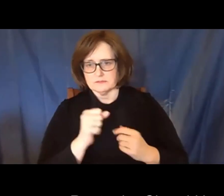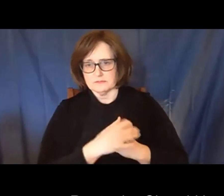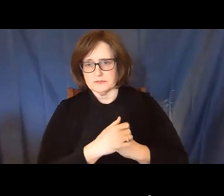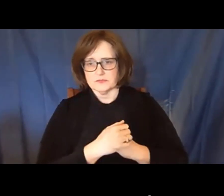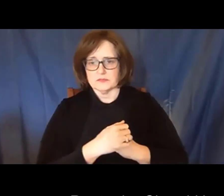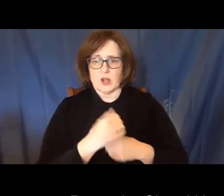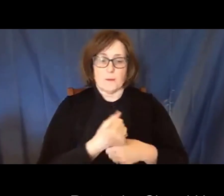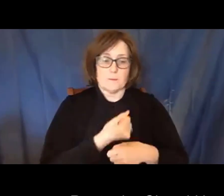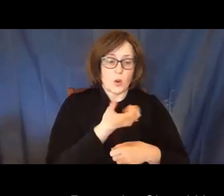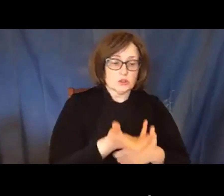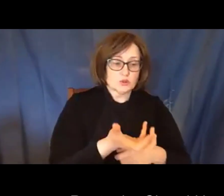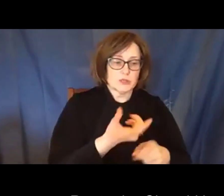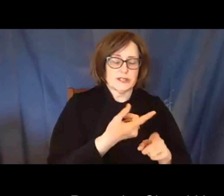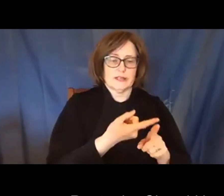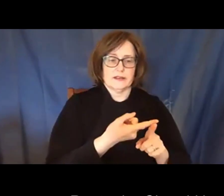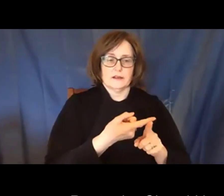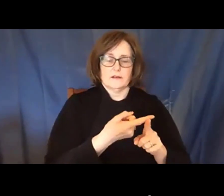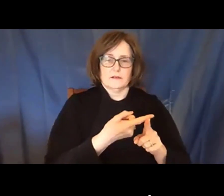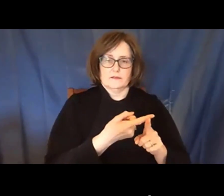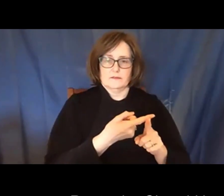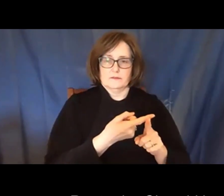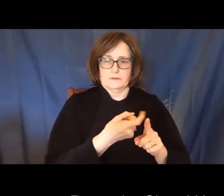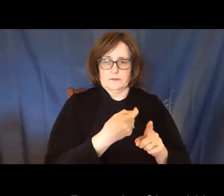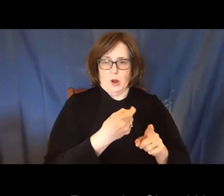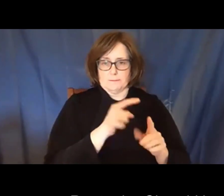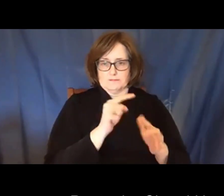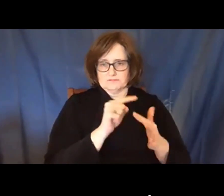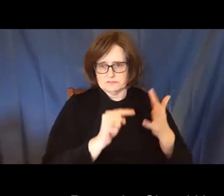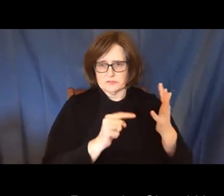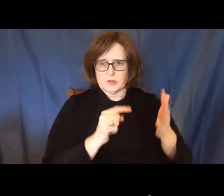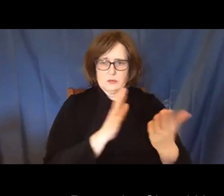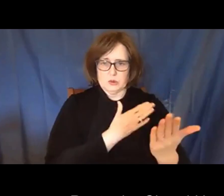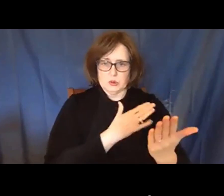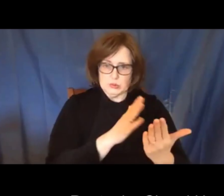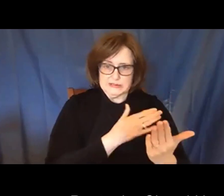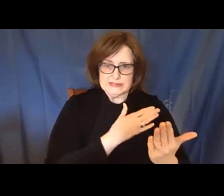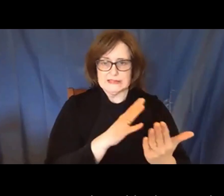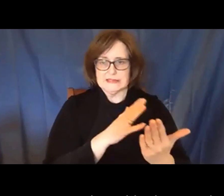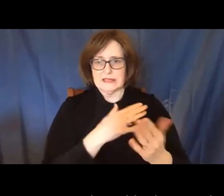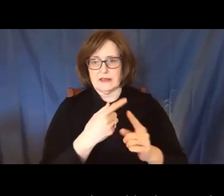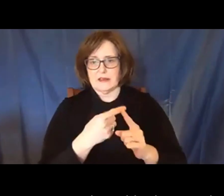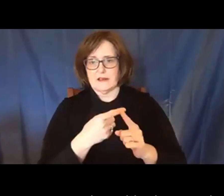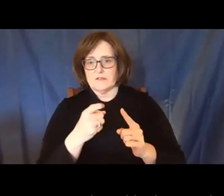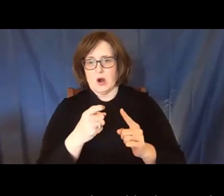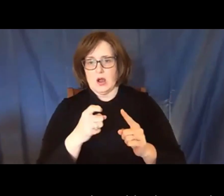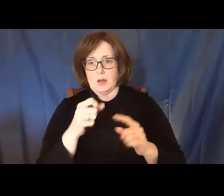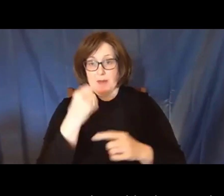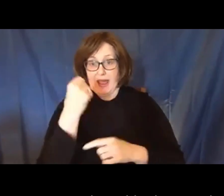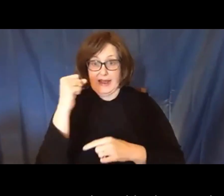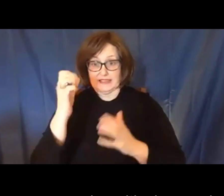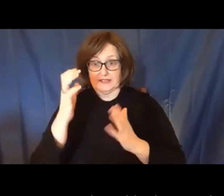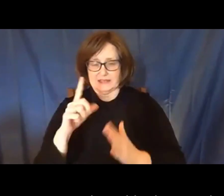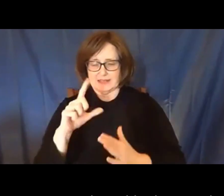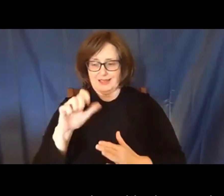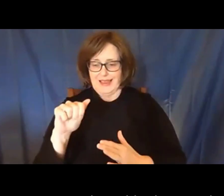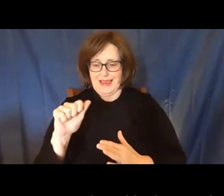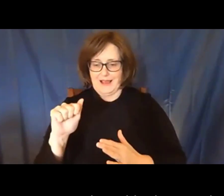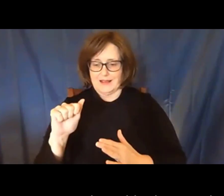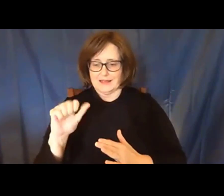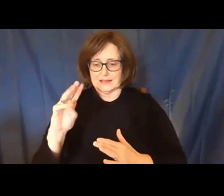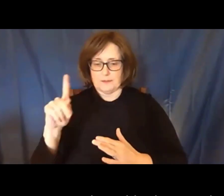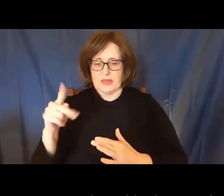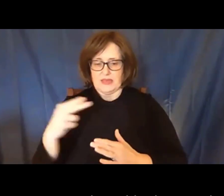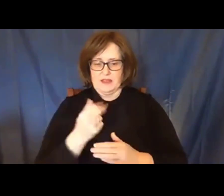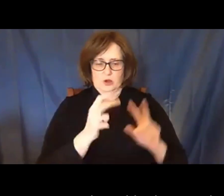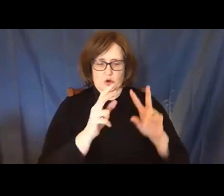by Cheryl Hodgson and Donald Vincent, music by activist Leah Smith, and a critical essay by Christopher Marlack.